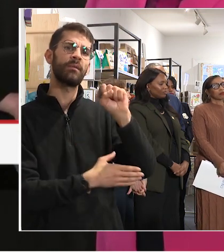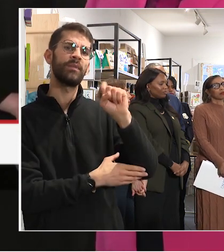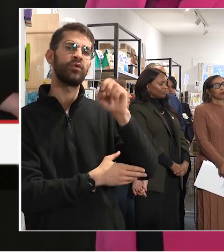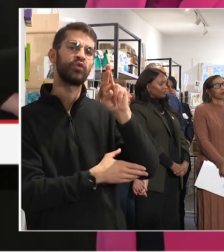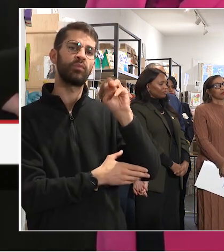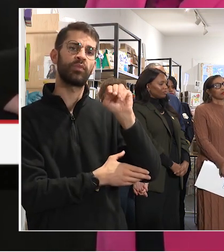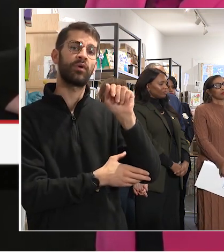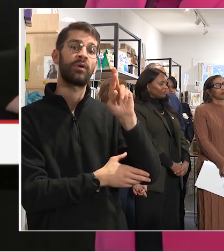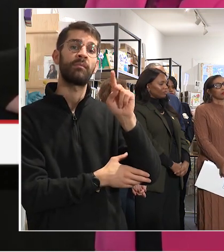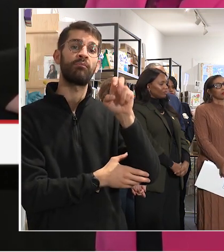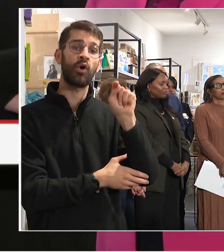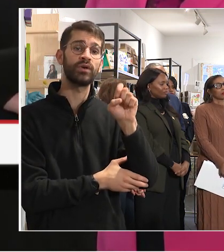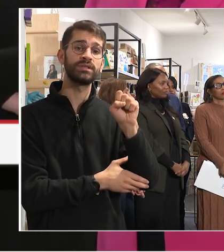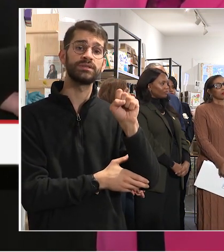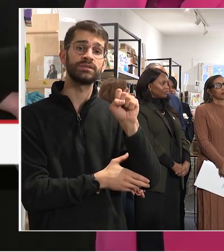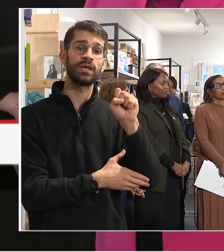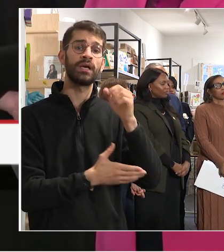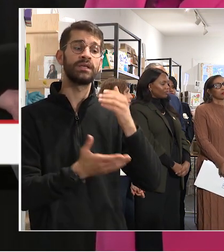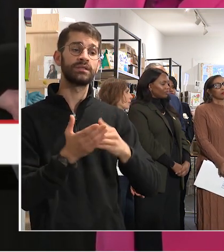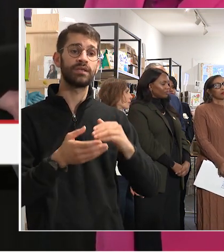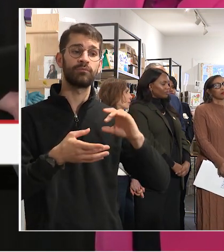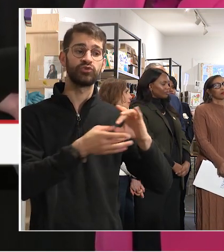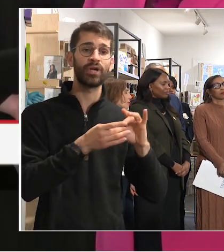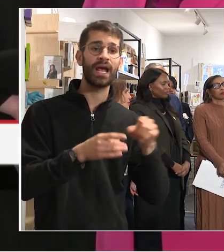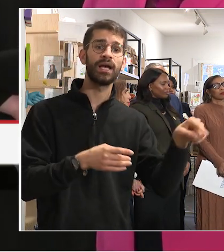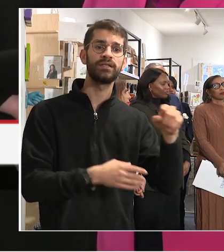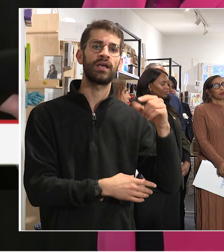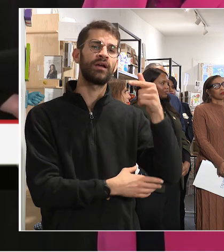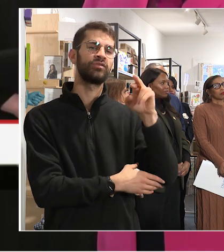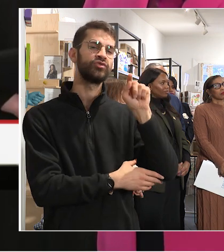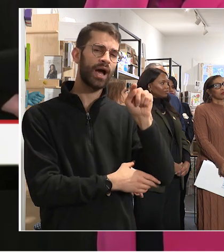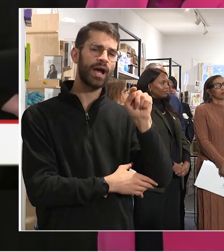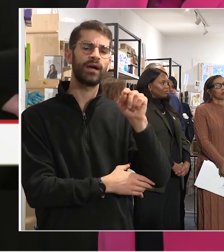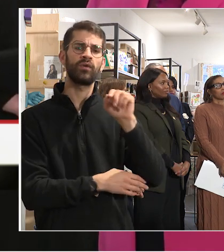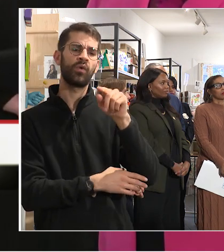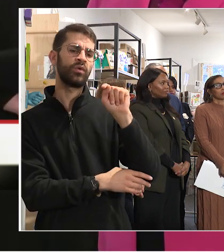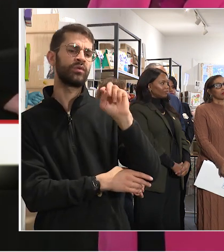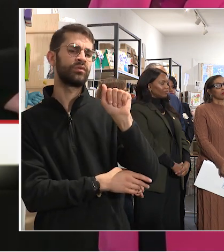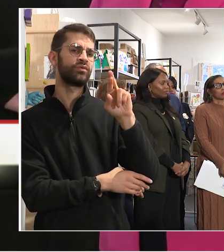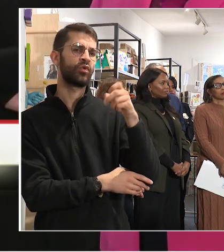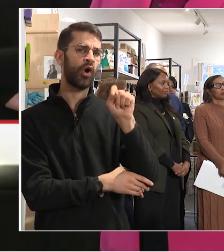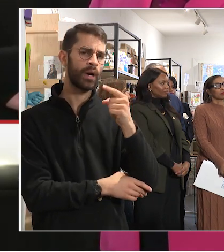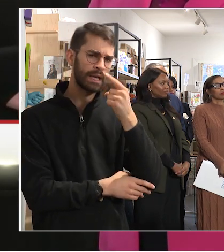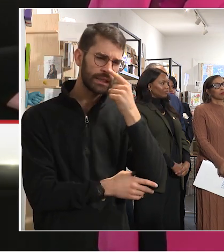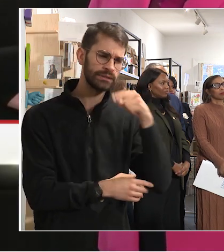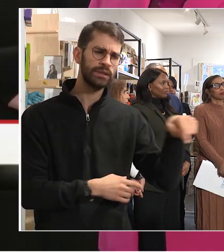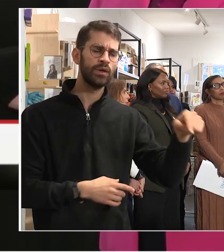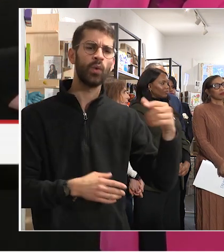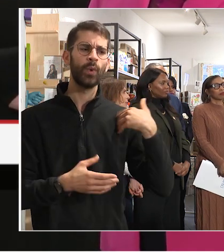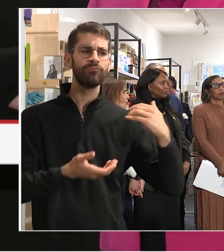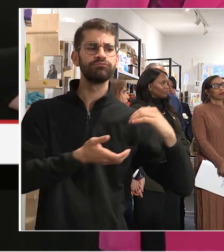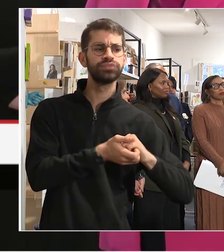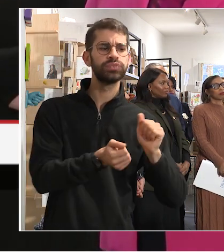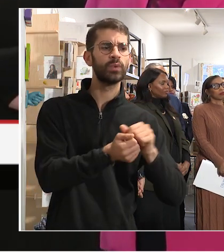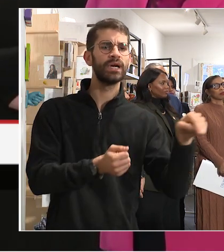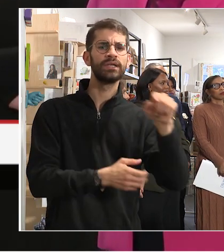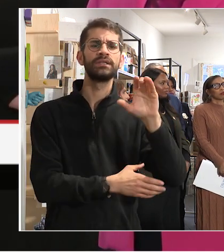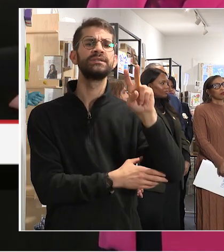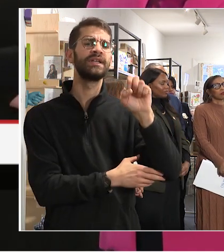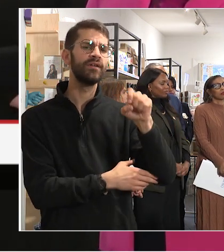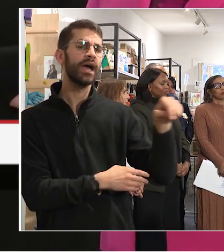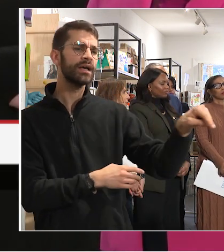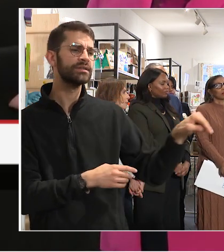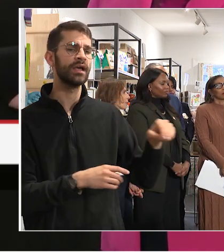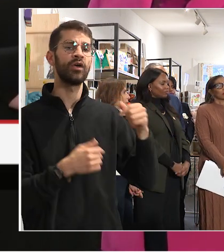working with leadership chains at Giant, Target, and CVS just to ensure that they not only increase their security posture, but we're also increasing